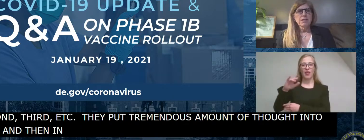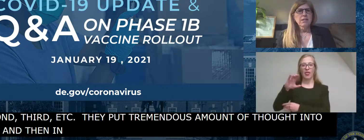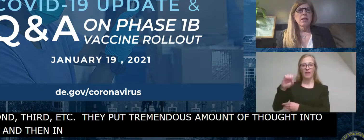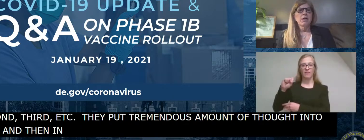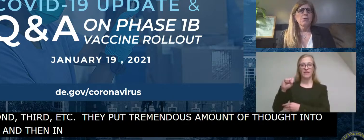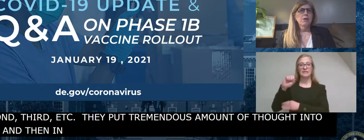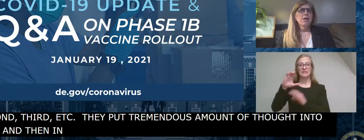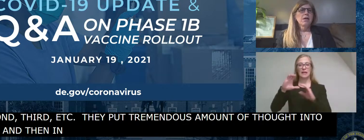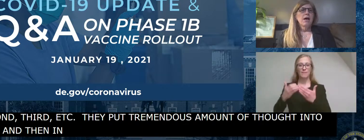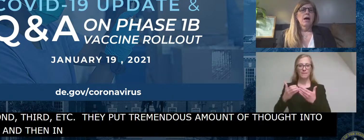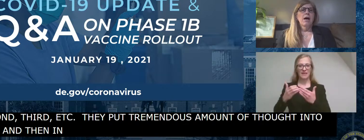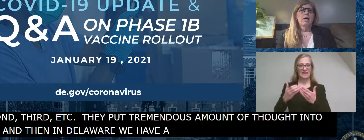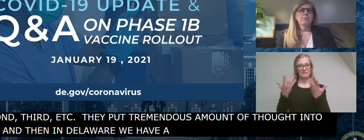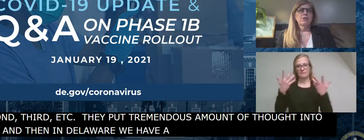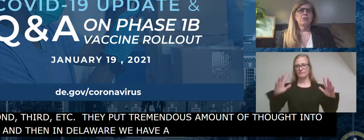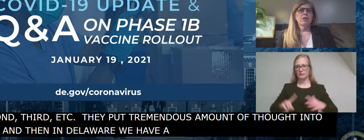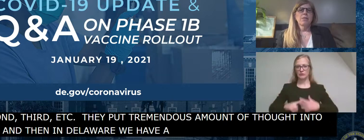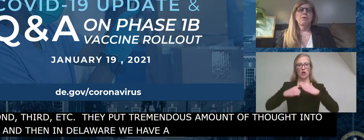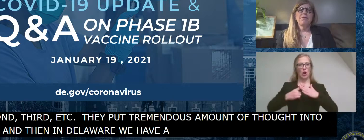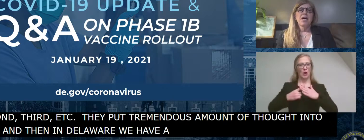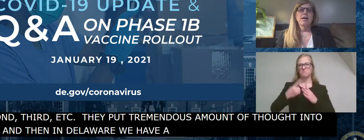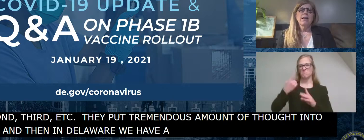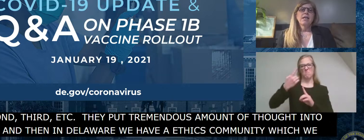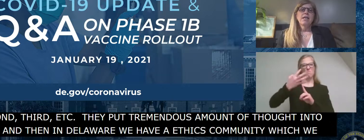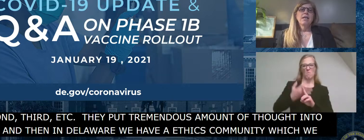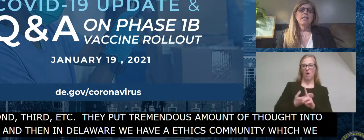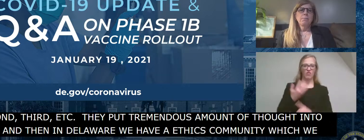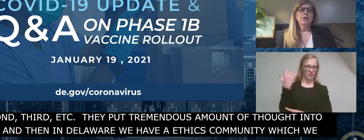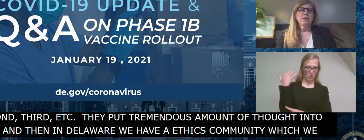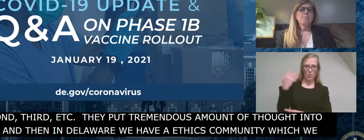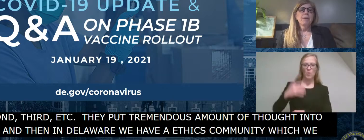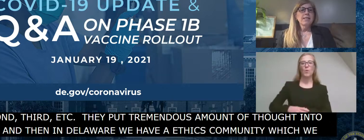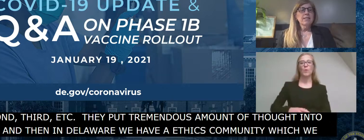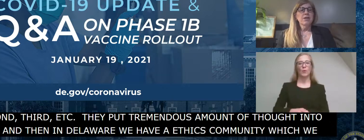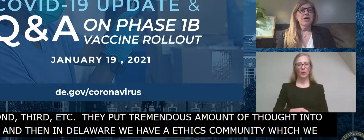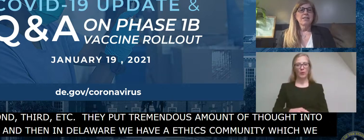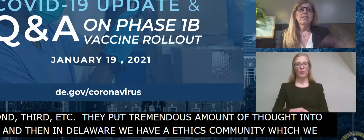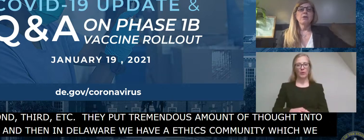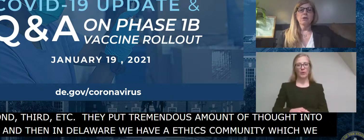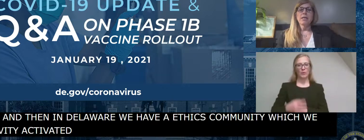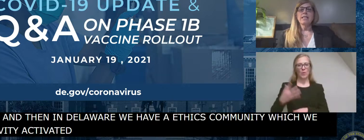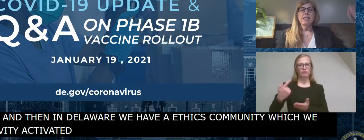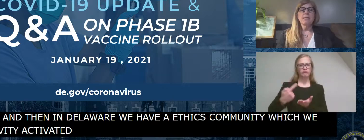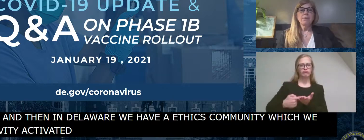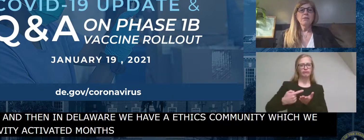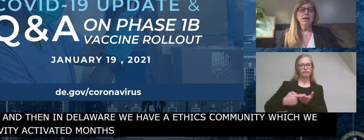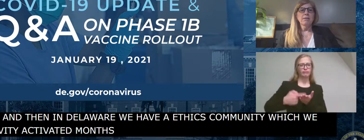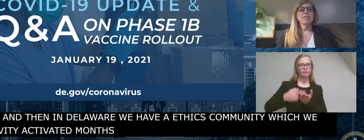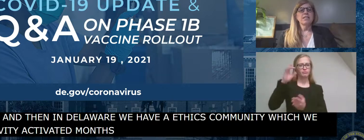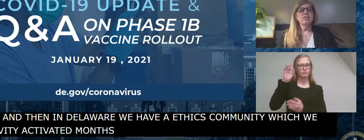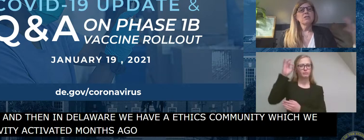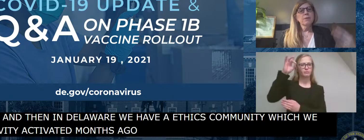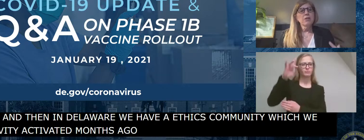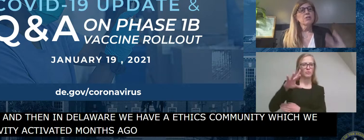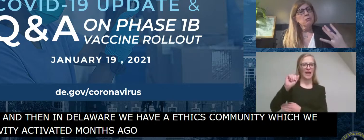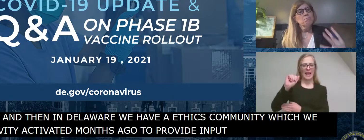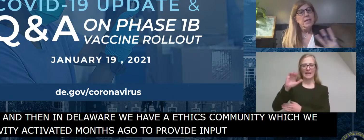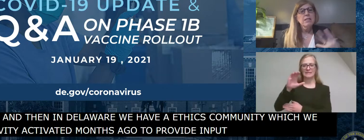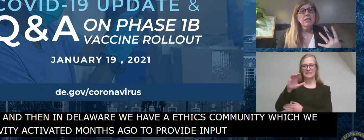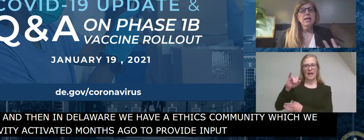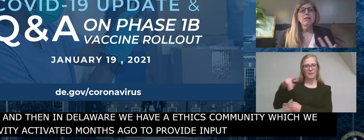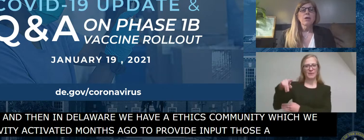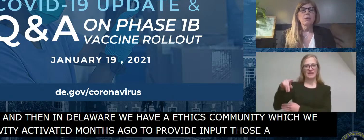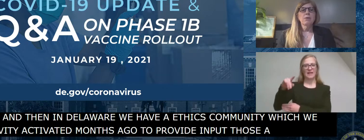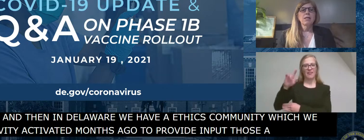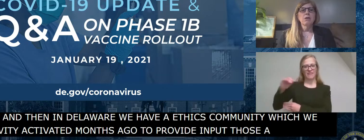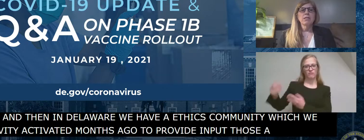activated months ago to really provide input based on, those ACIP recommendations, but also based